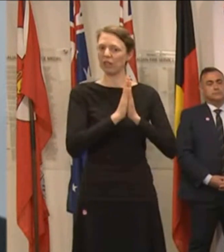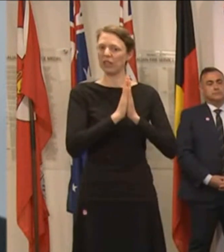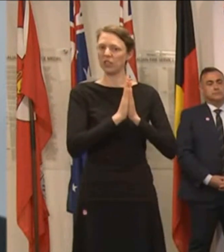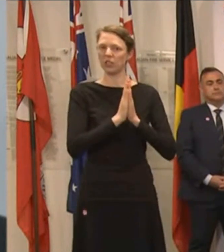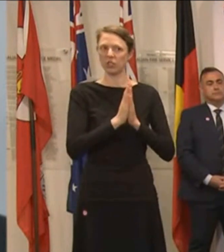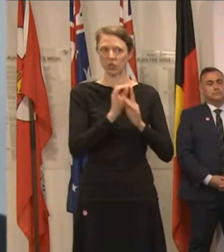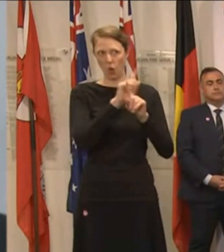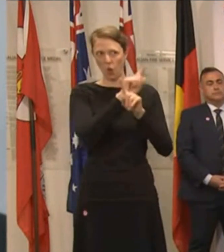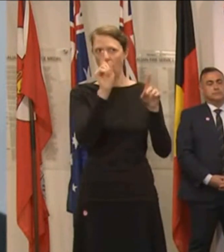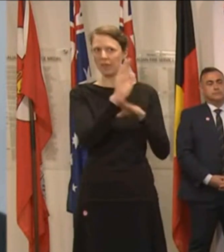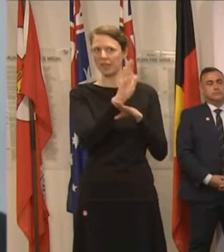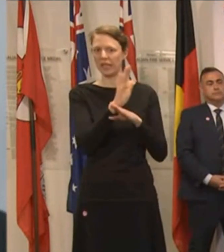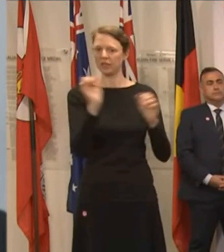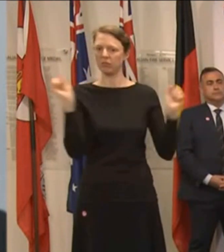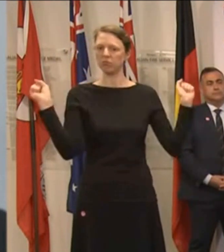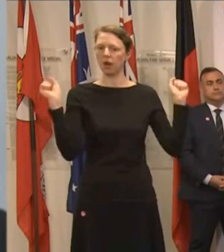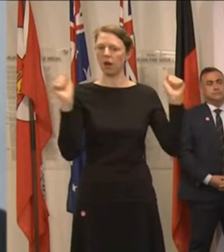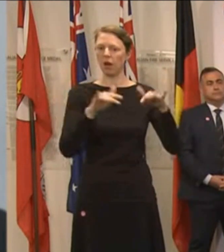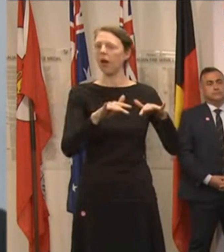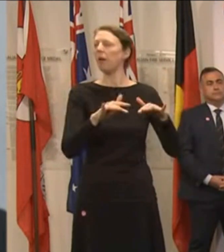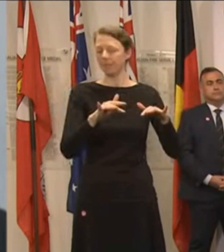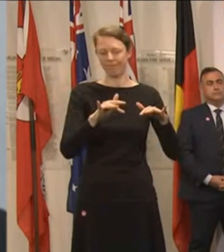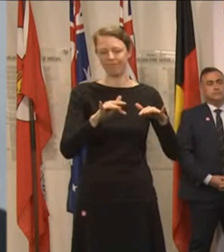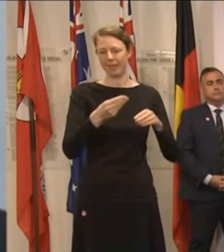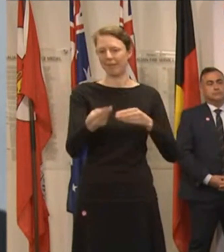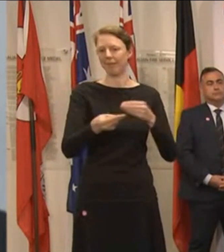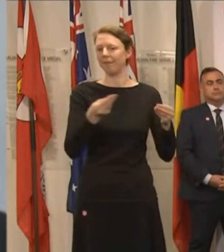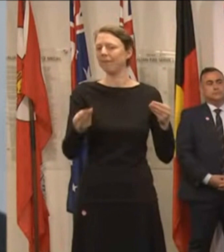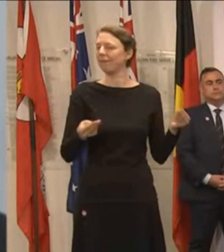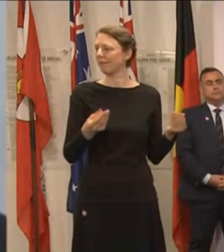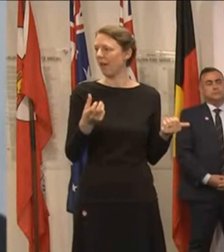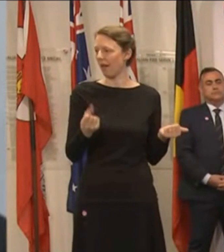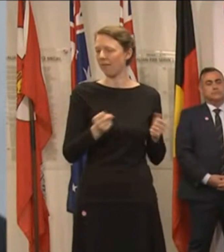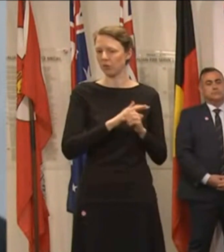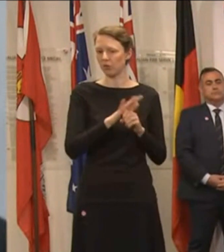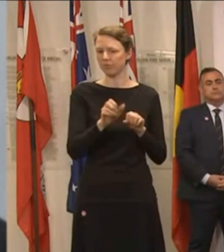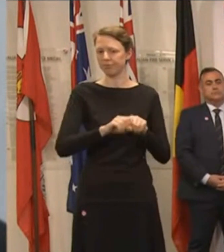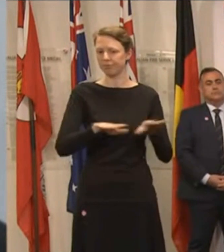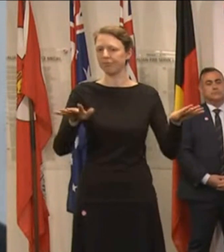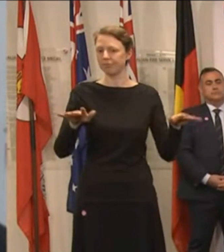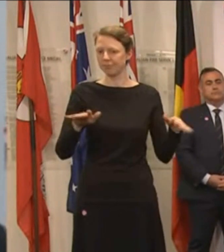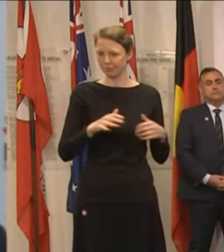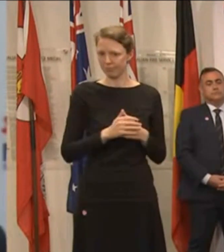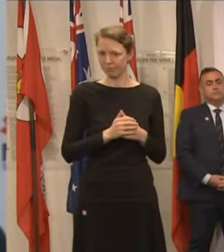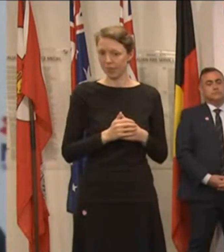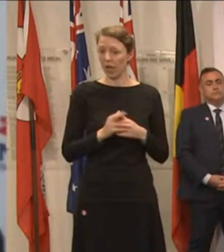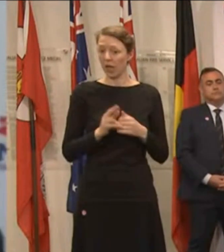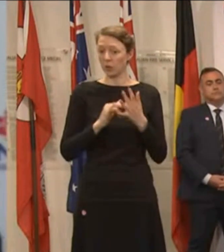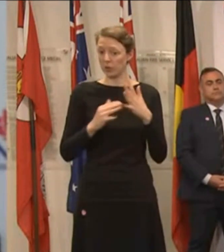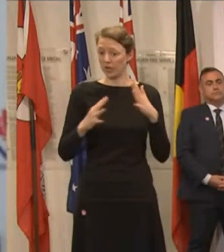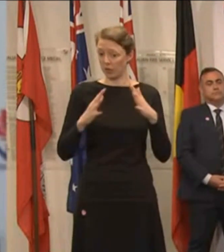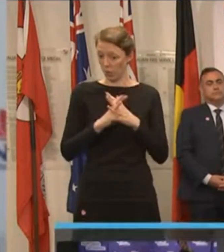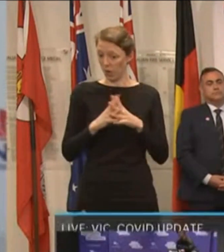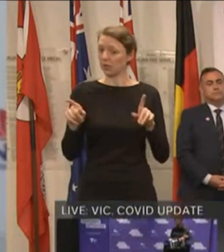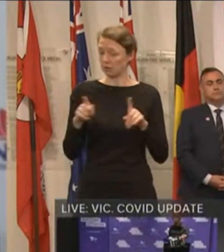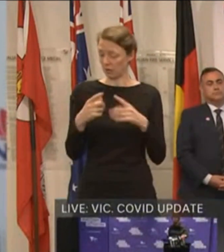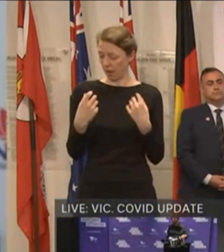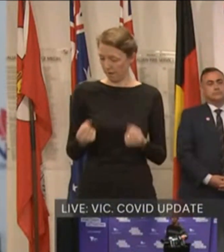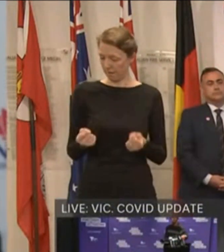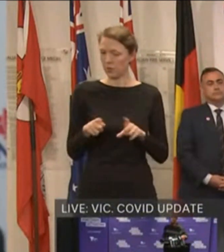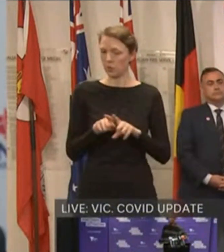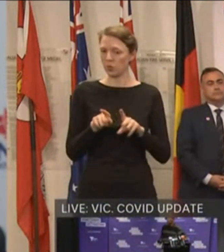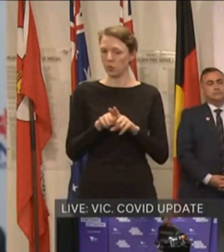the opportunity for seeding of a particular event, and that in fact allowed us to be open up and ease